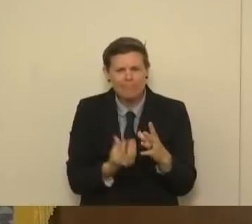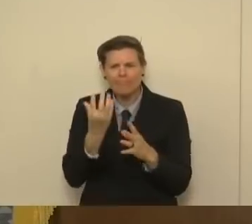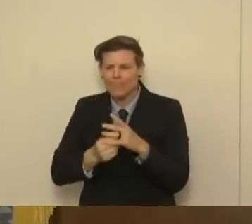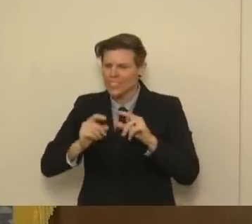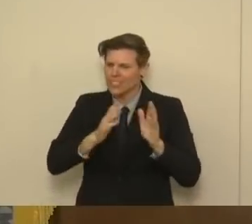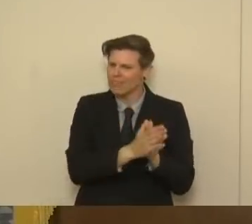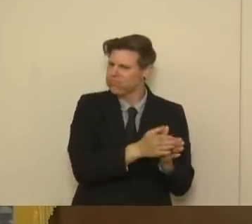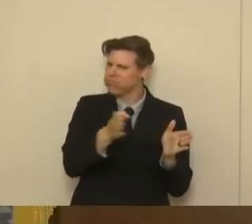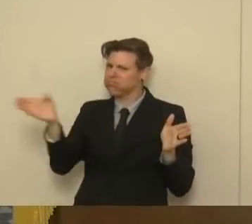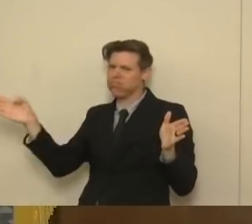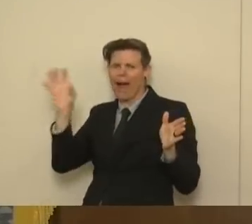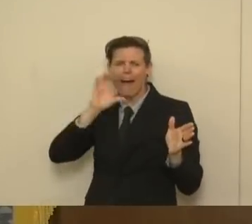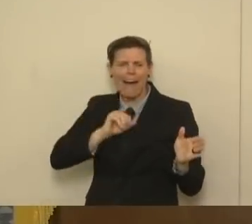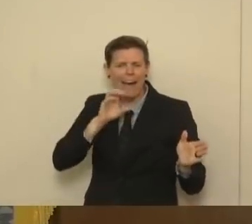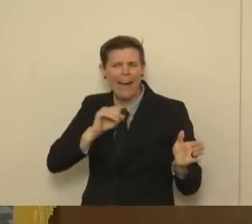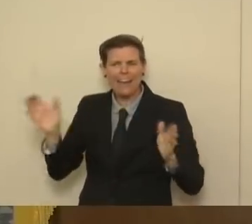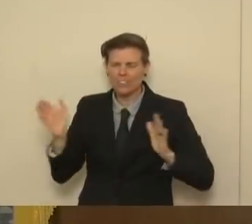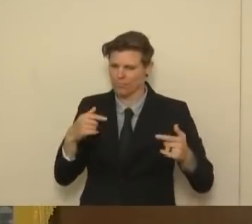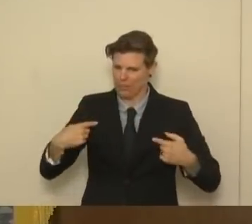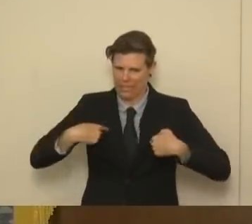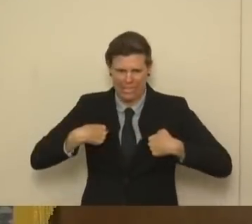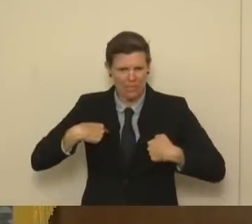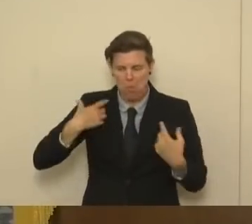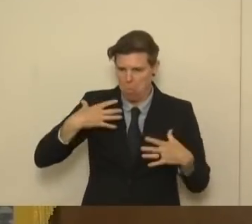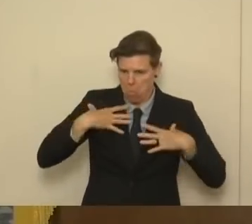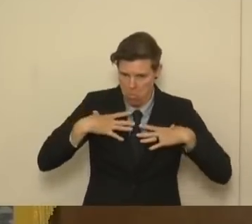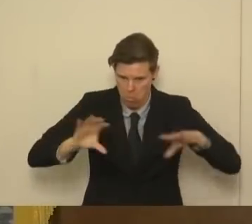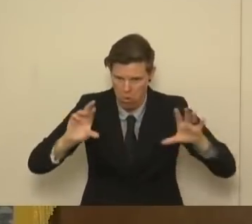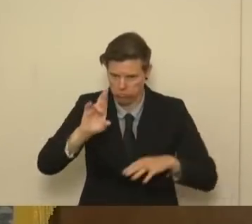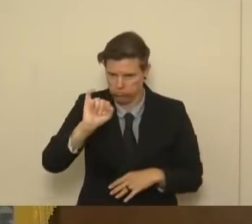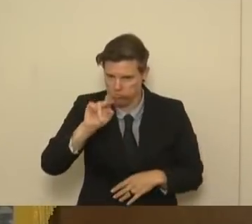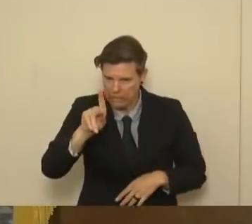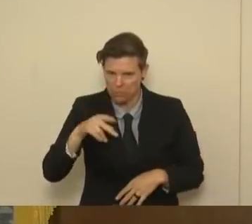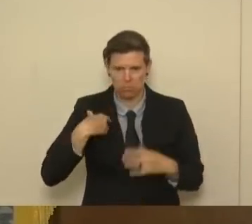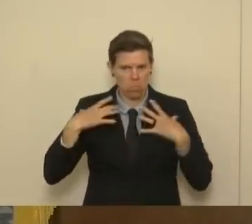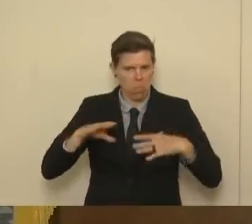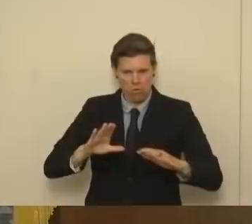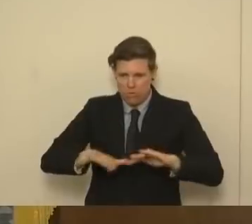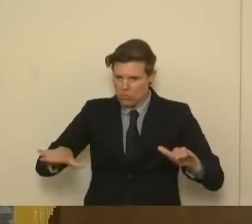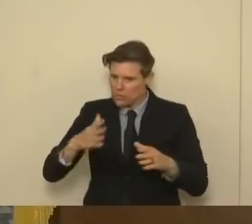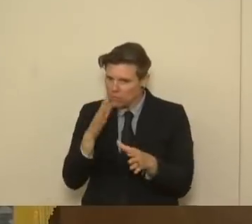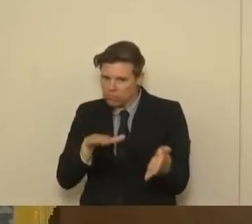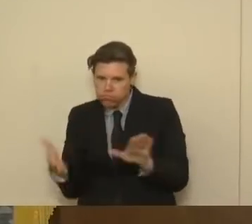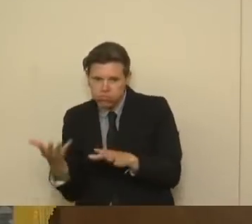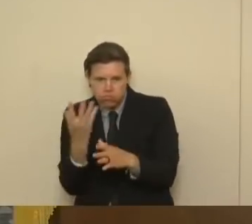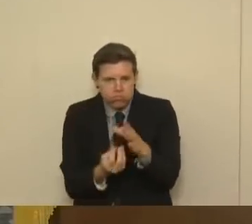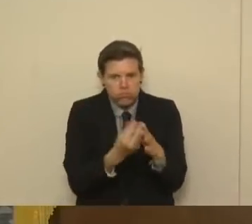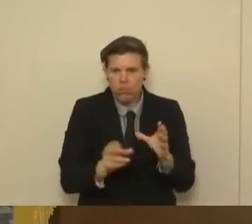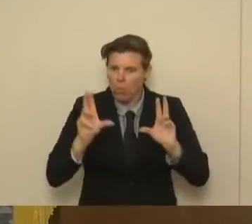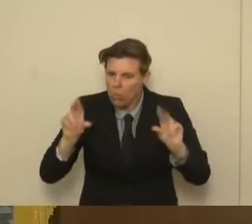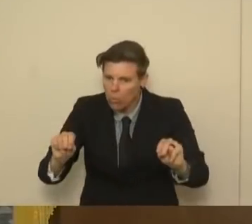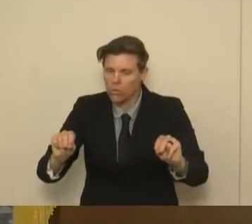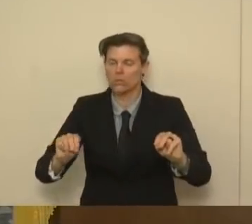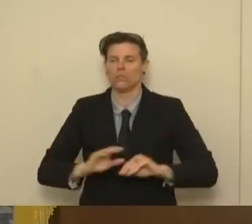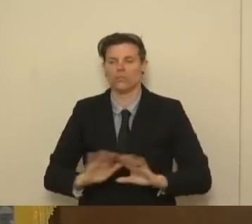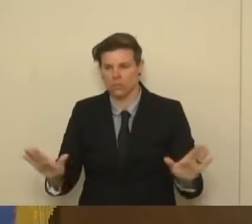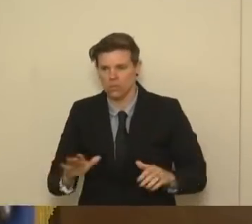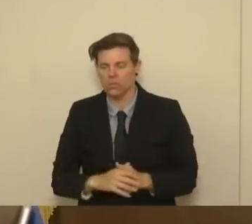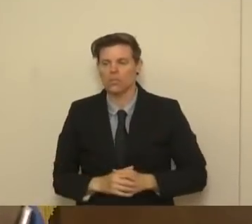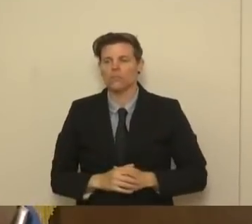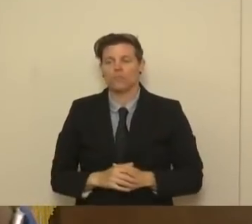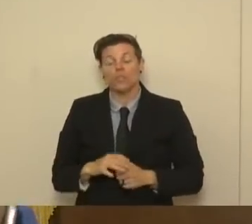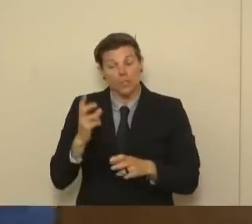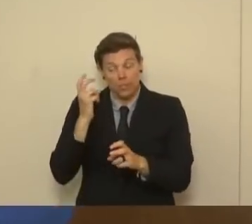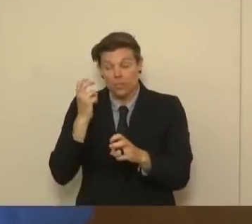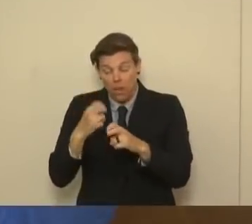is too. So it's good news, and I can see the doctor wanting to raise his hand, and it's tough news. We're doing everything right.